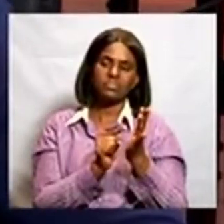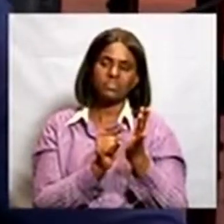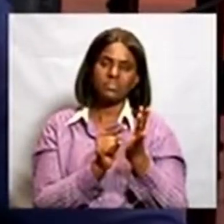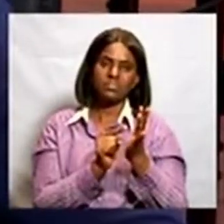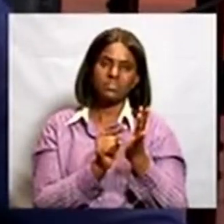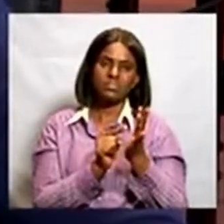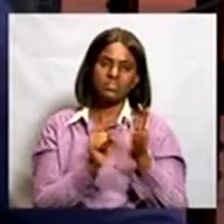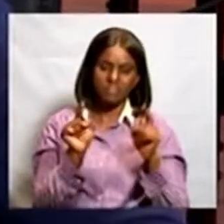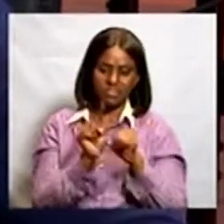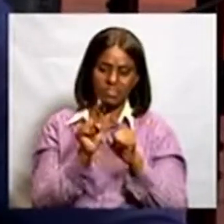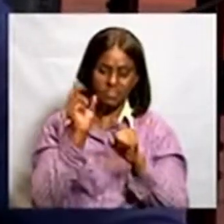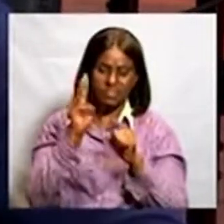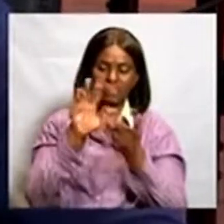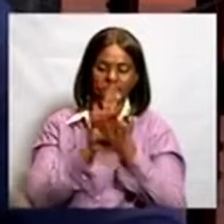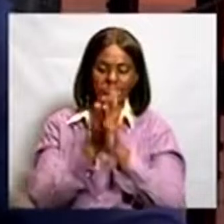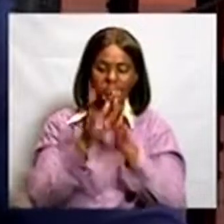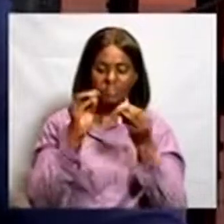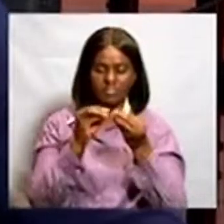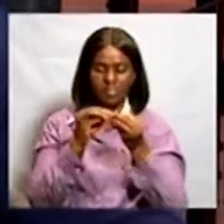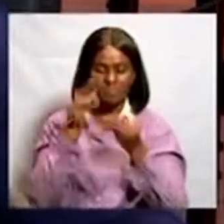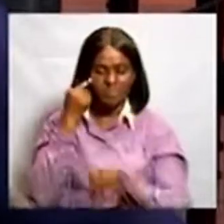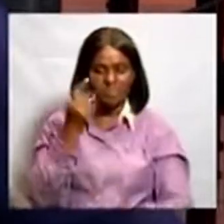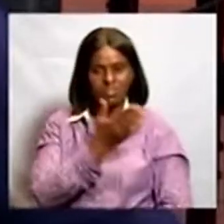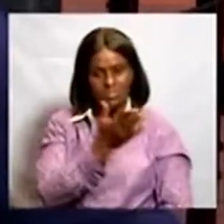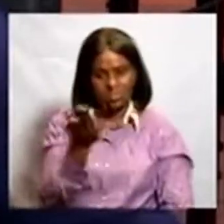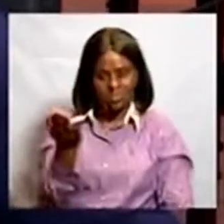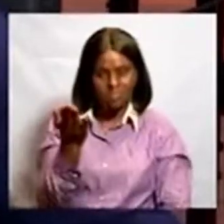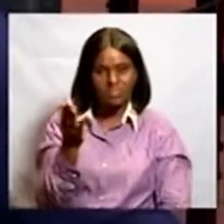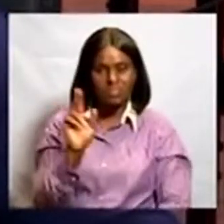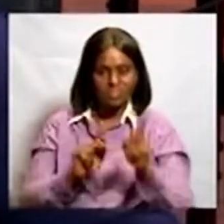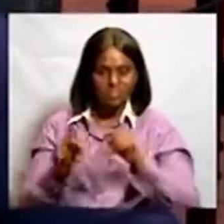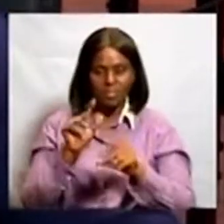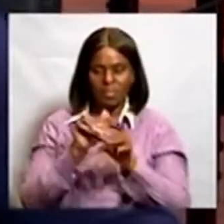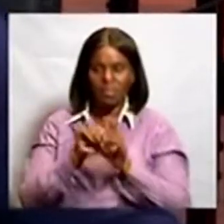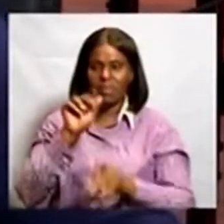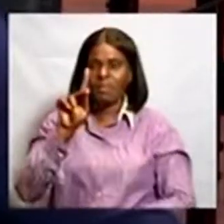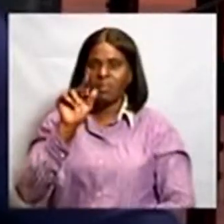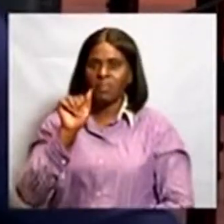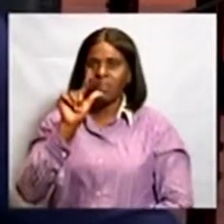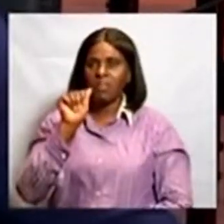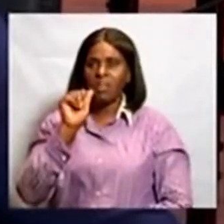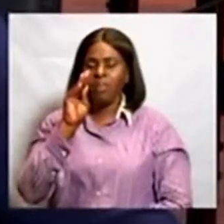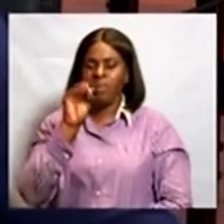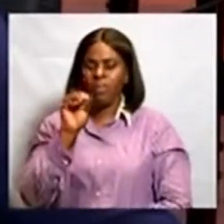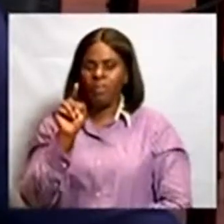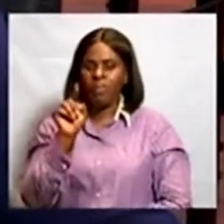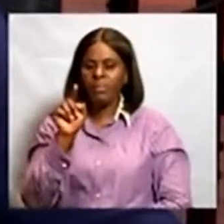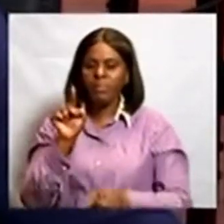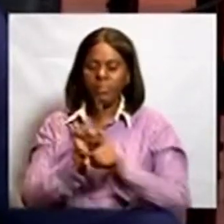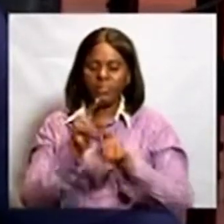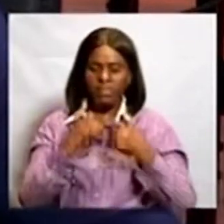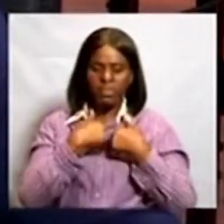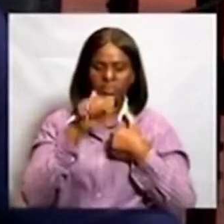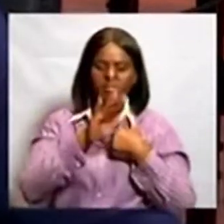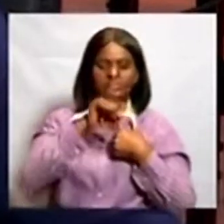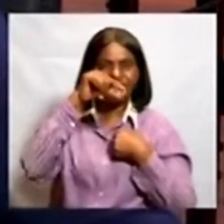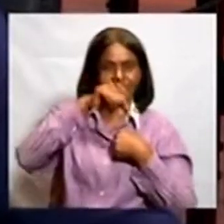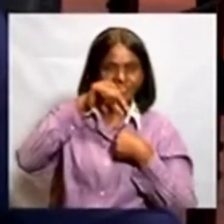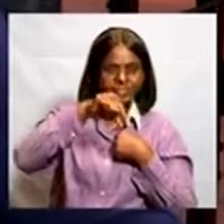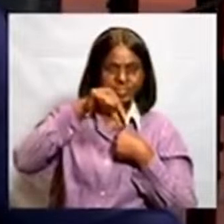it will be mandatory for those residents in Karabo to have their